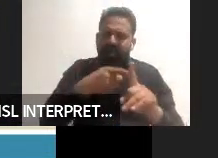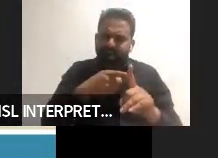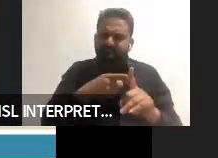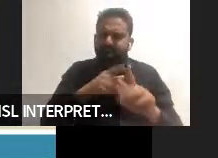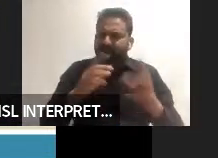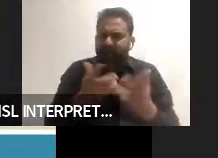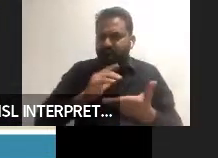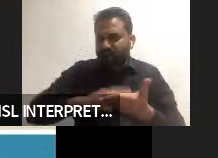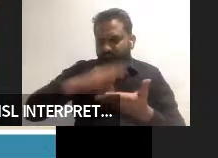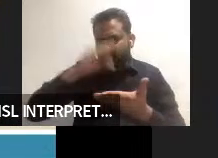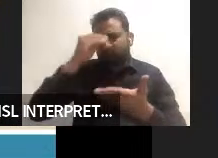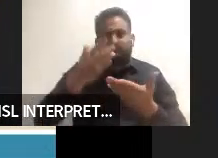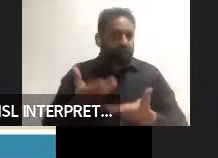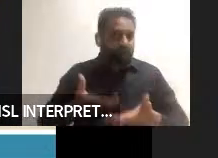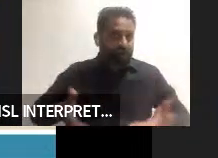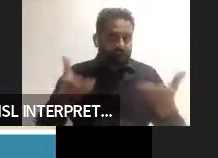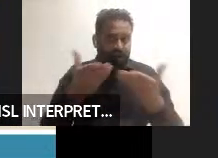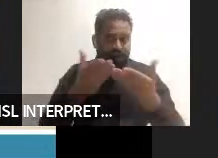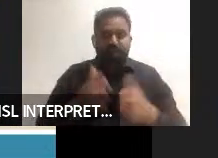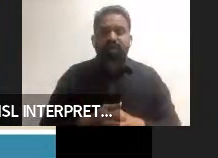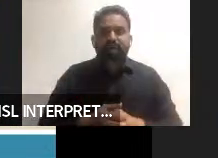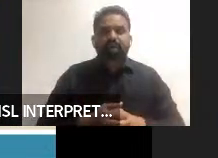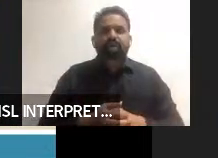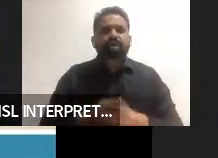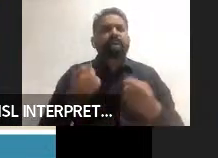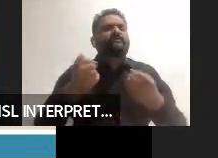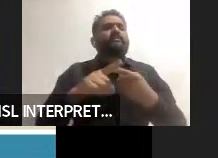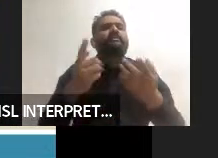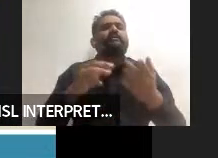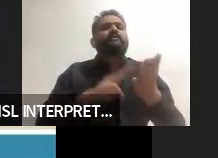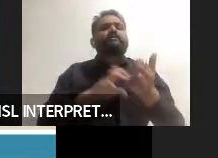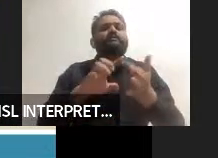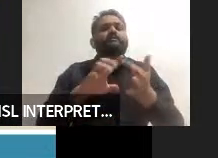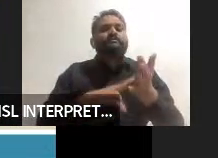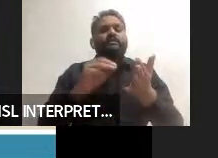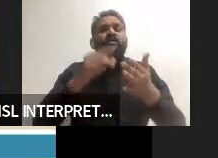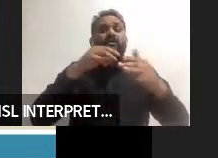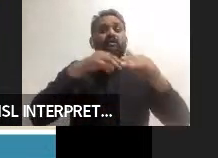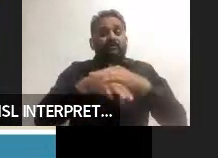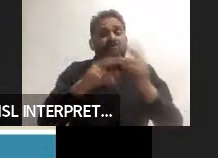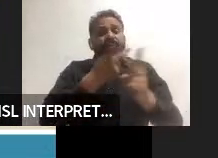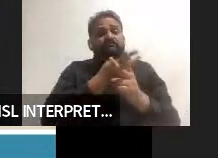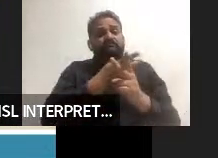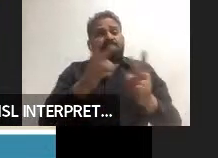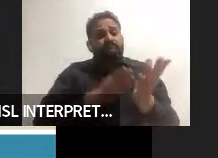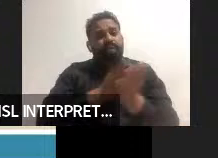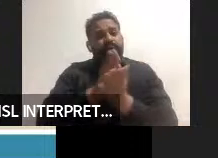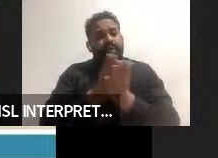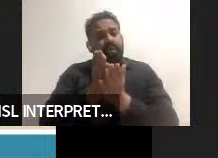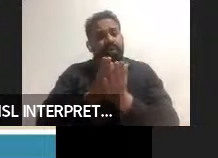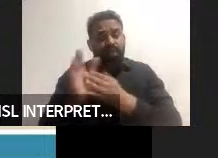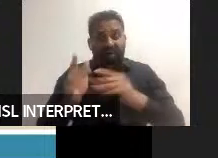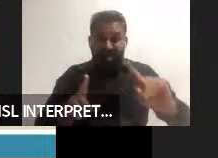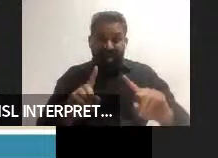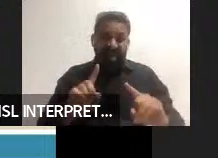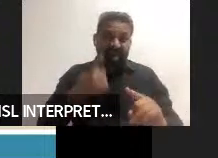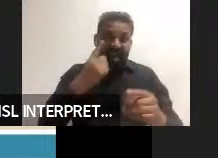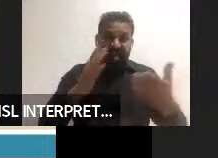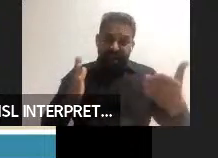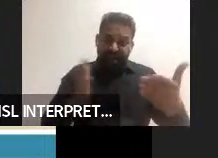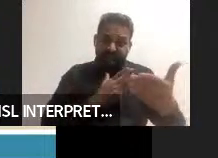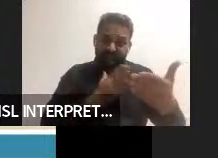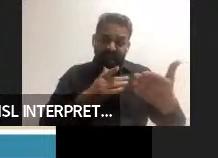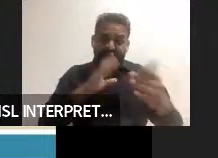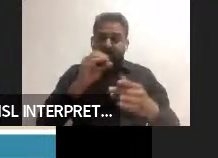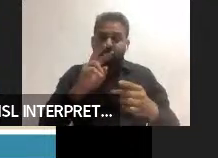part. Generally, what happens in memoranda is there are several parts, And the very first page is a cover page. And this